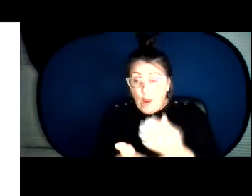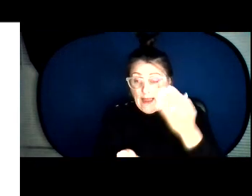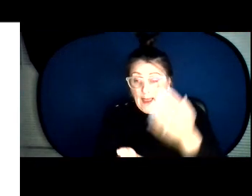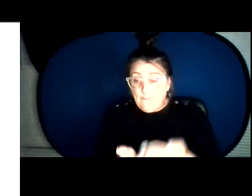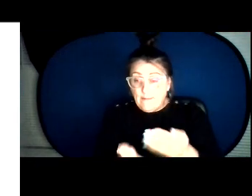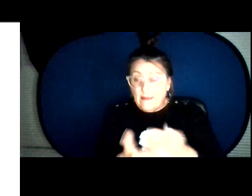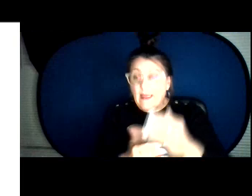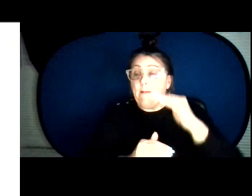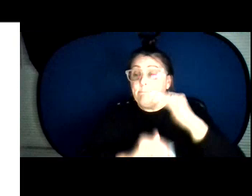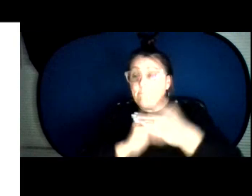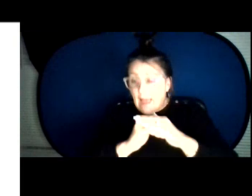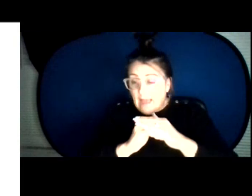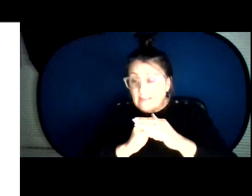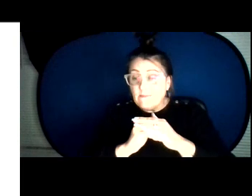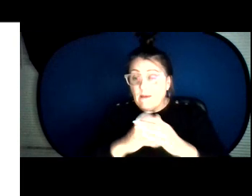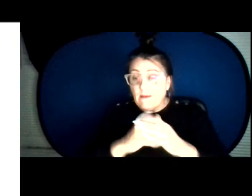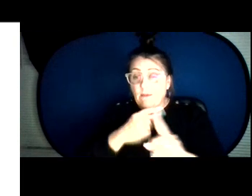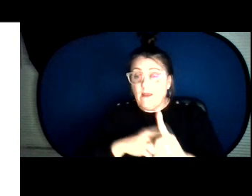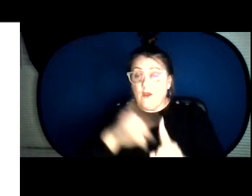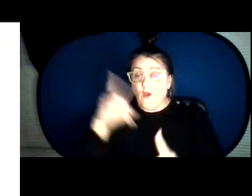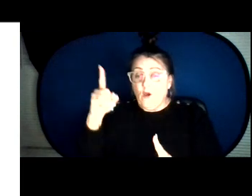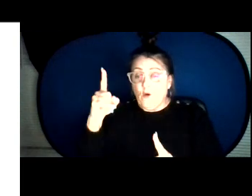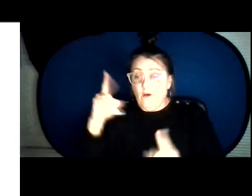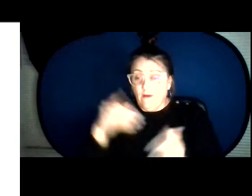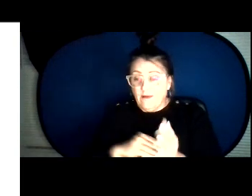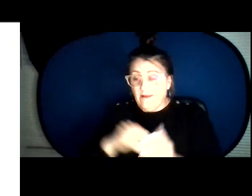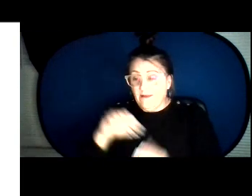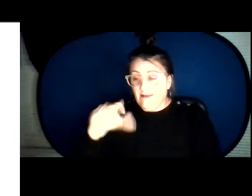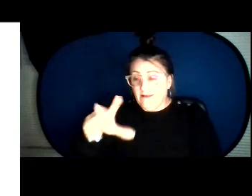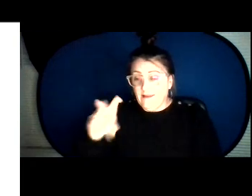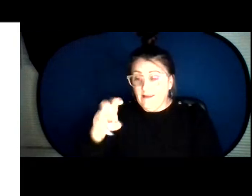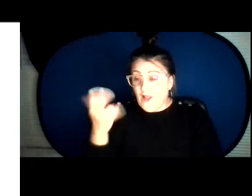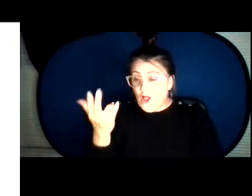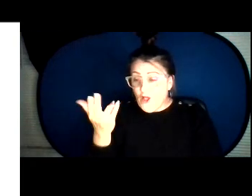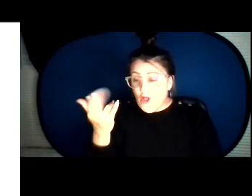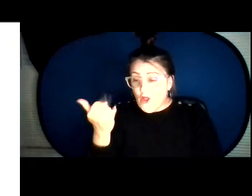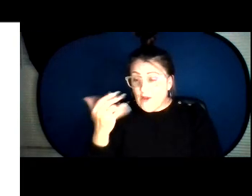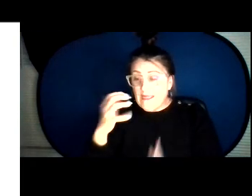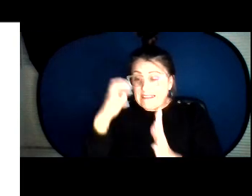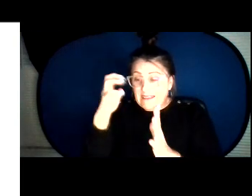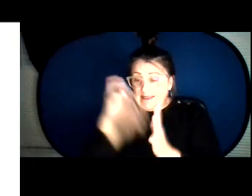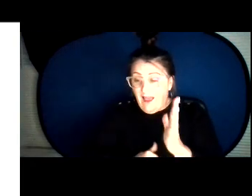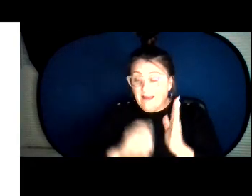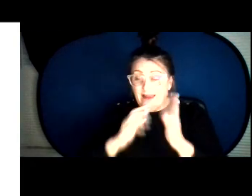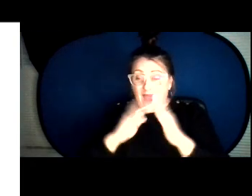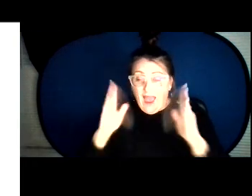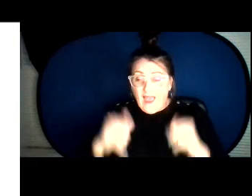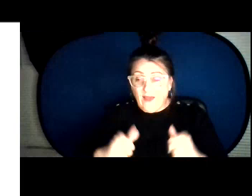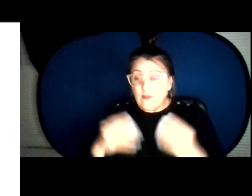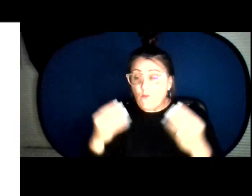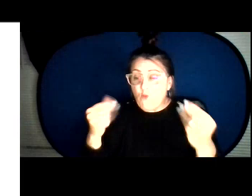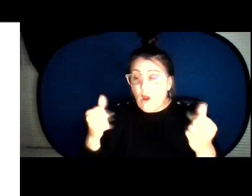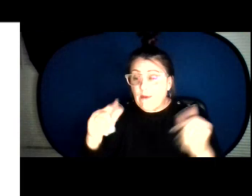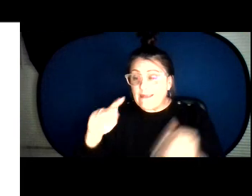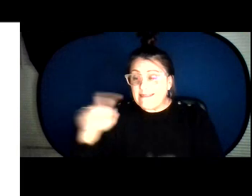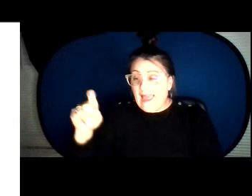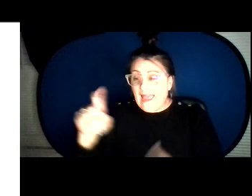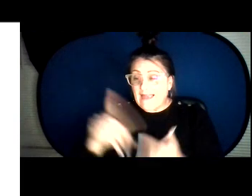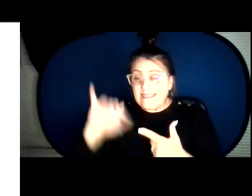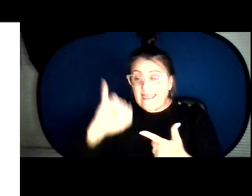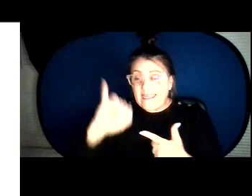maximum monthly housing expense of $1,213. After deducting housing expenses for property taxes, insurance, maintenance,